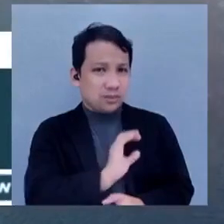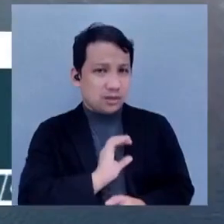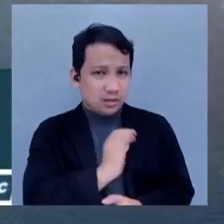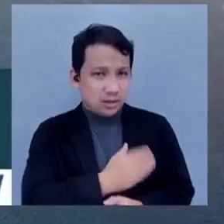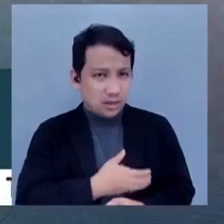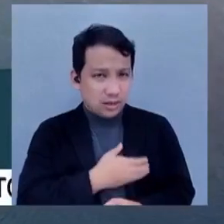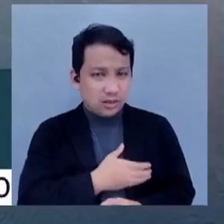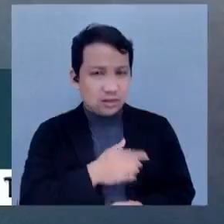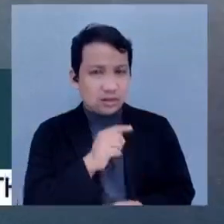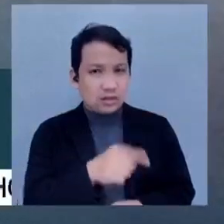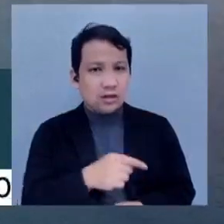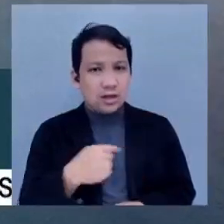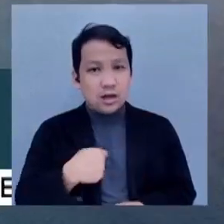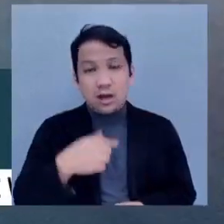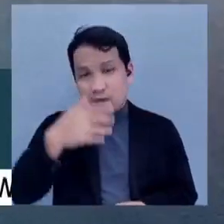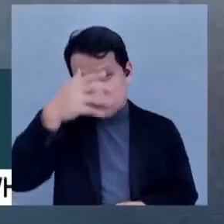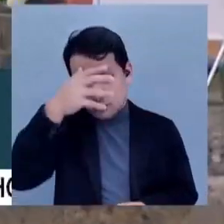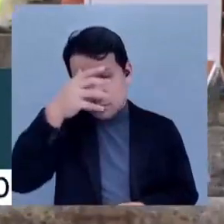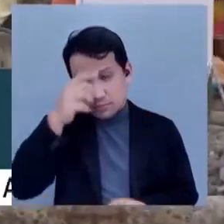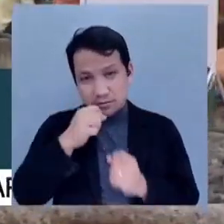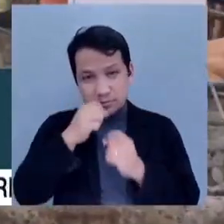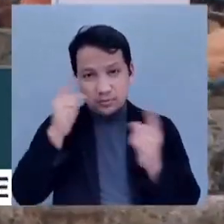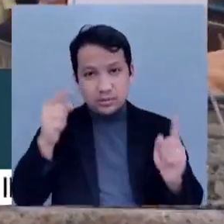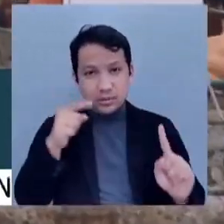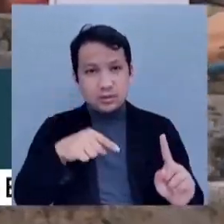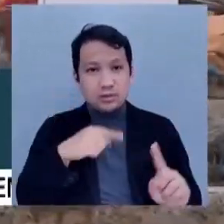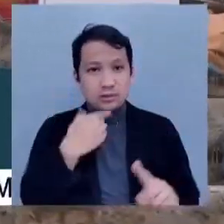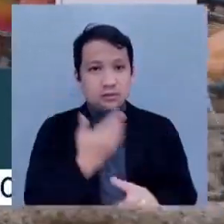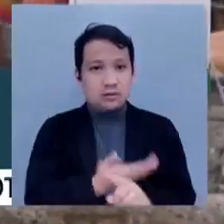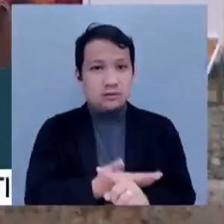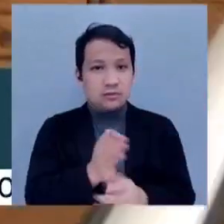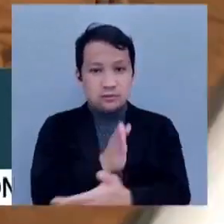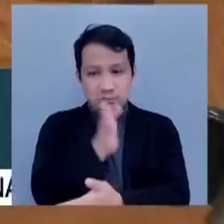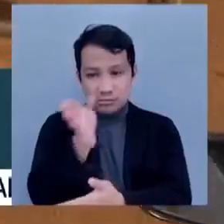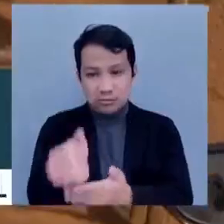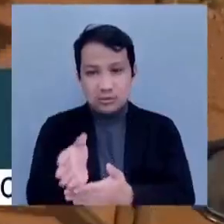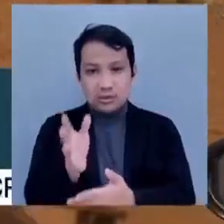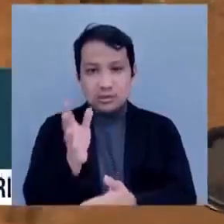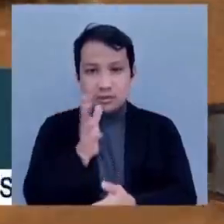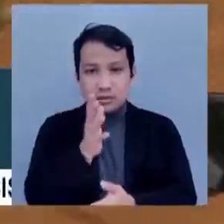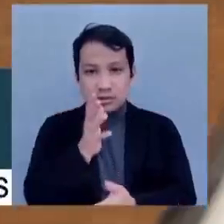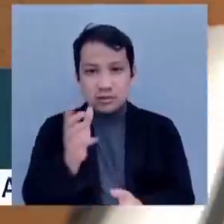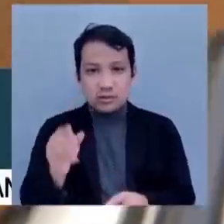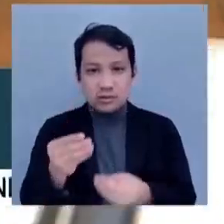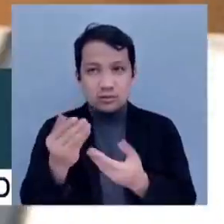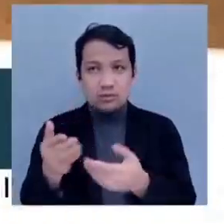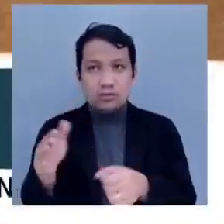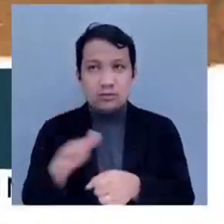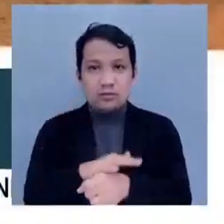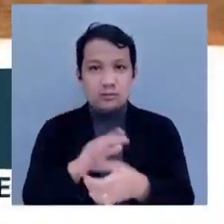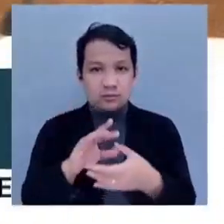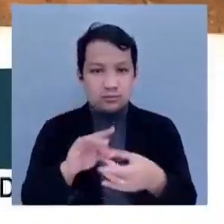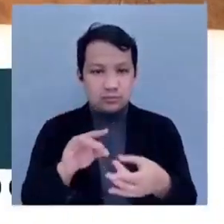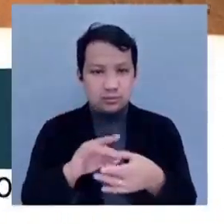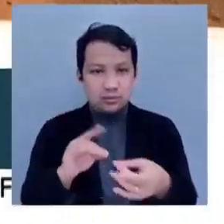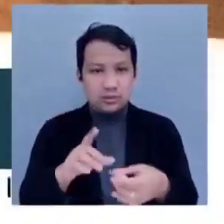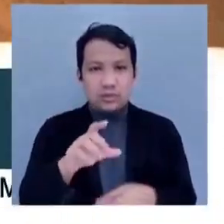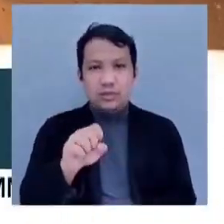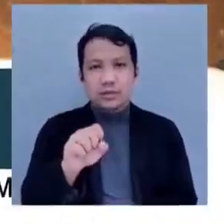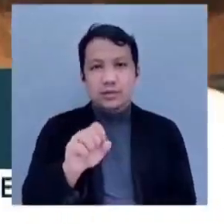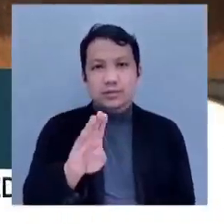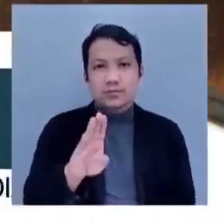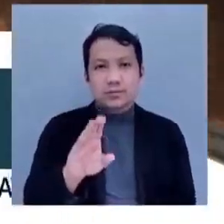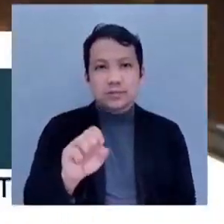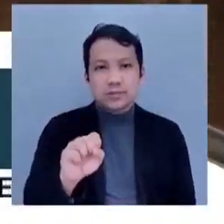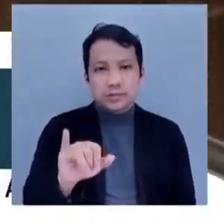He was surprised to learn that his child went to his mother and is now giving a false story about the SBSI. Tinuturoan namin